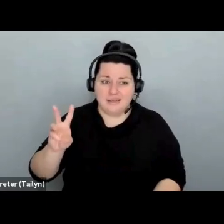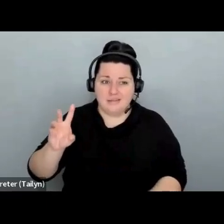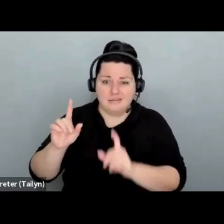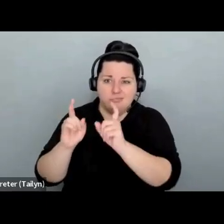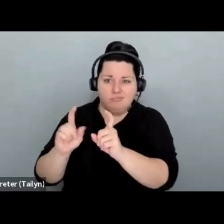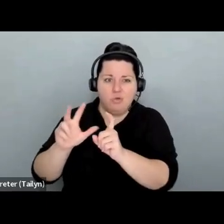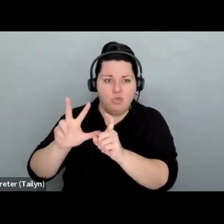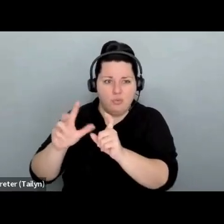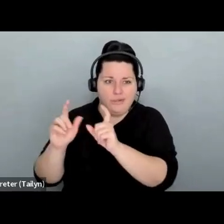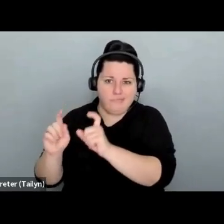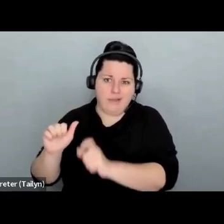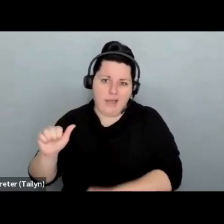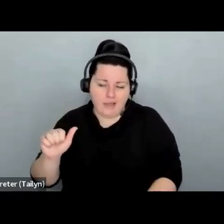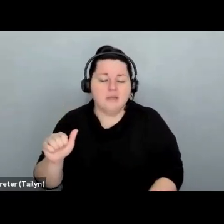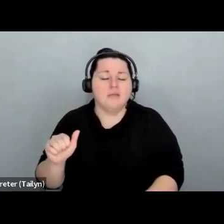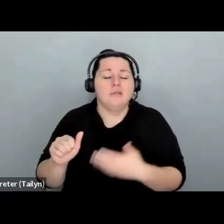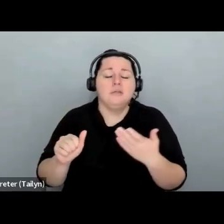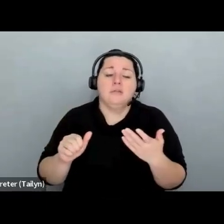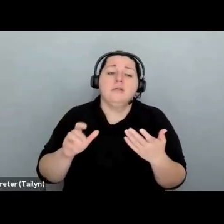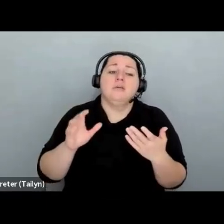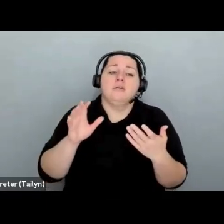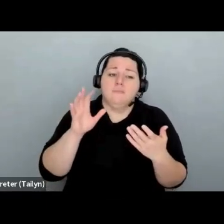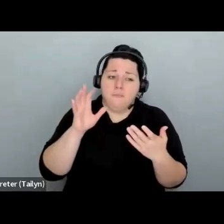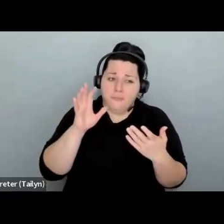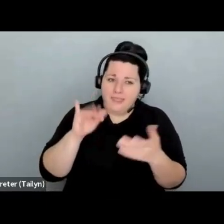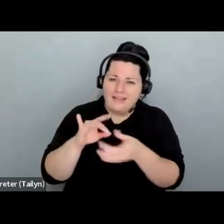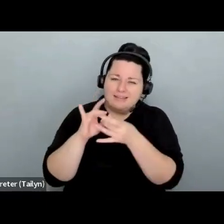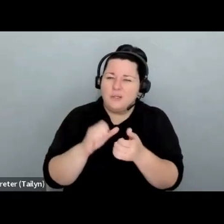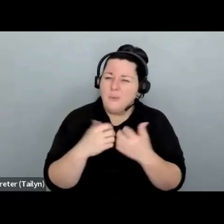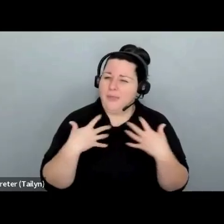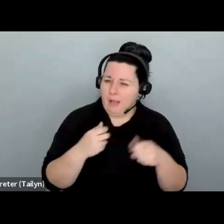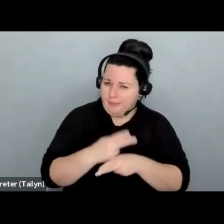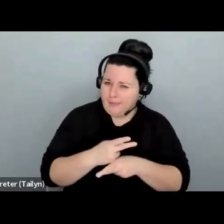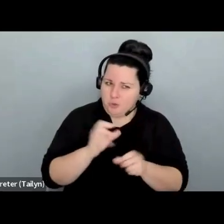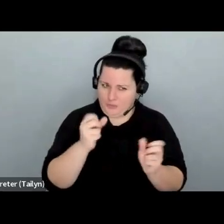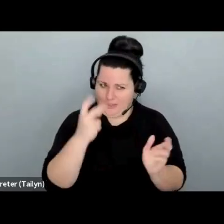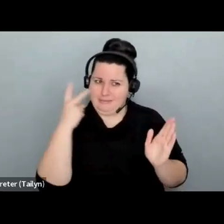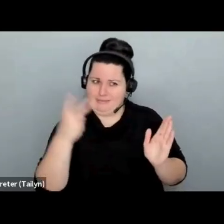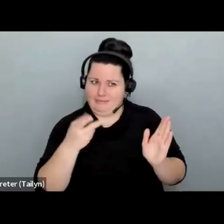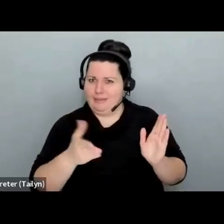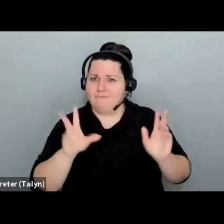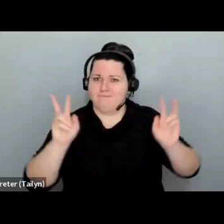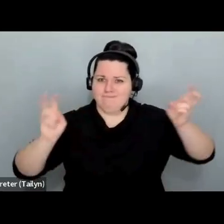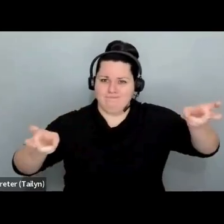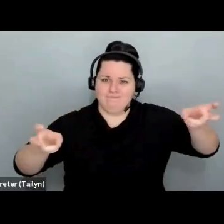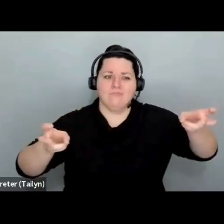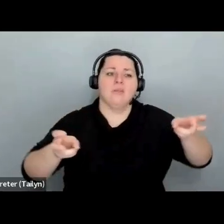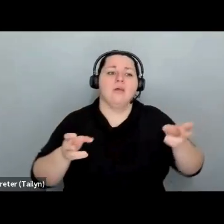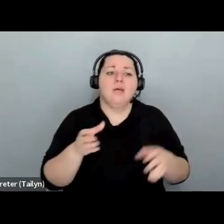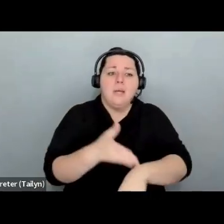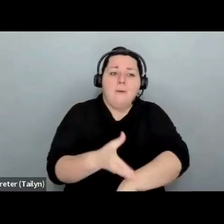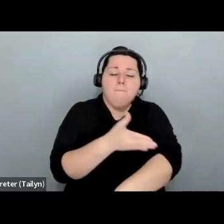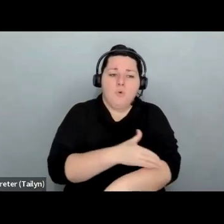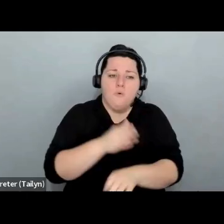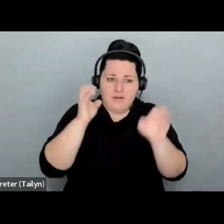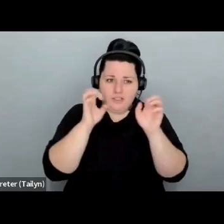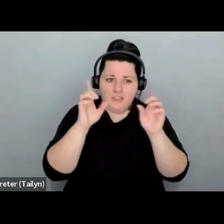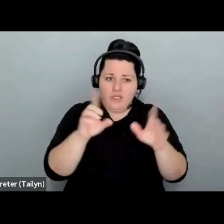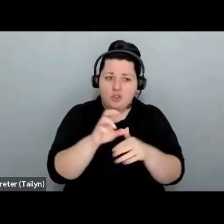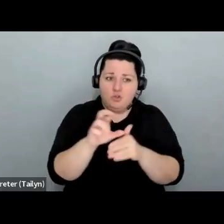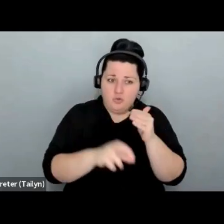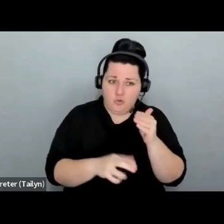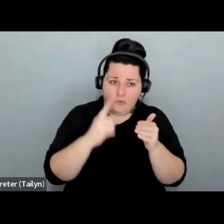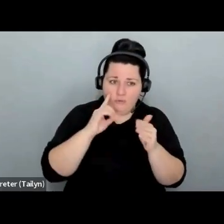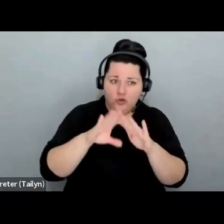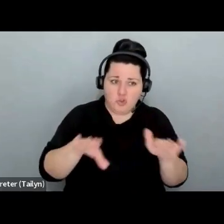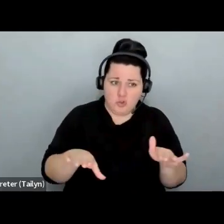39.0016 Florida statutes, which relates to healthcare and reads, improving educational results